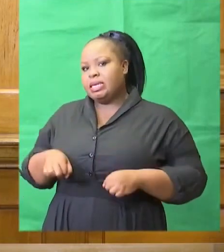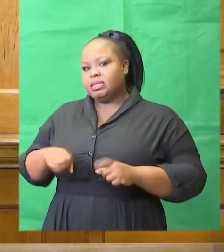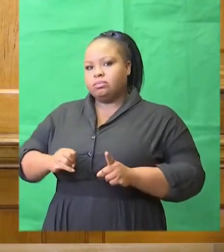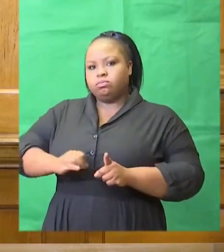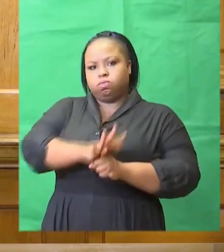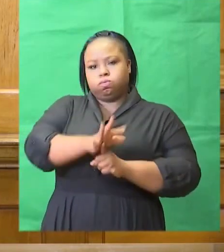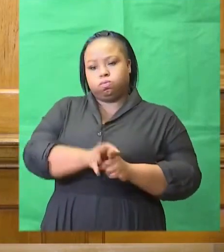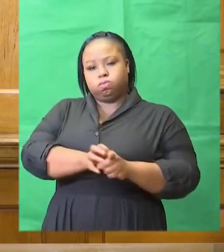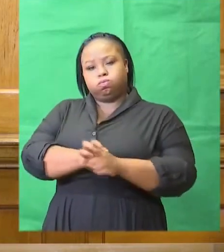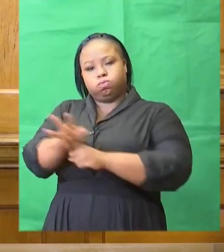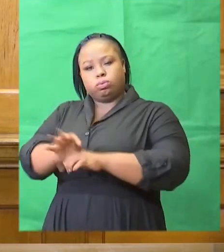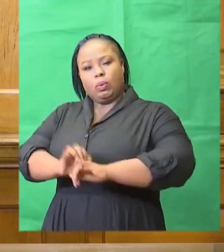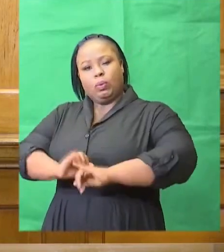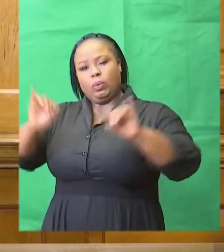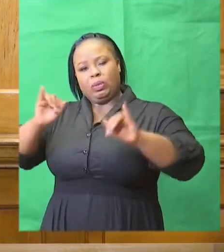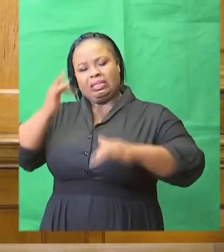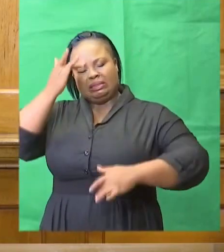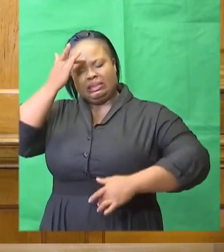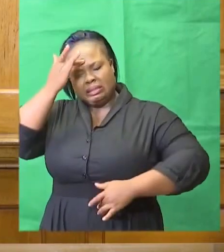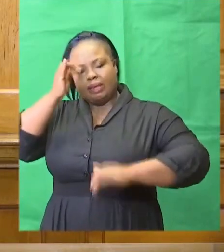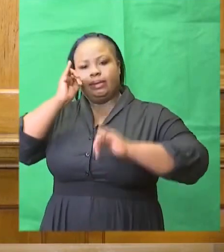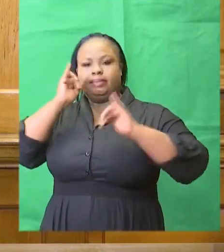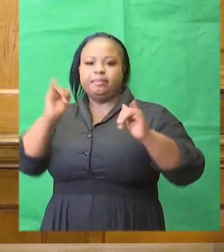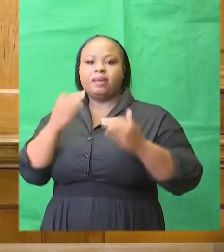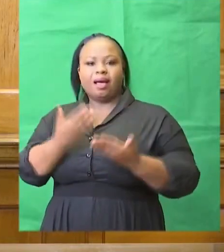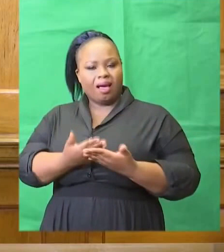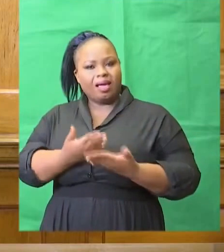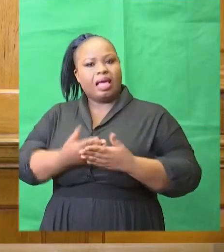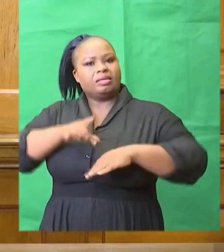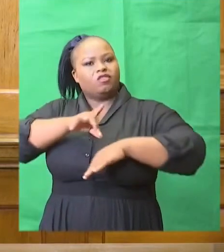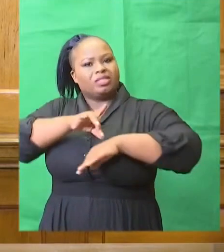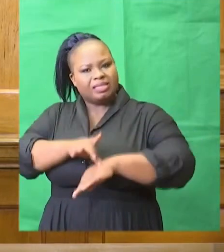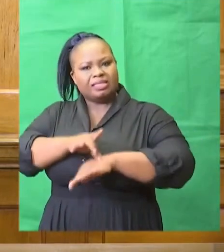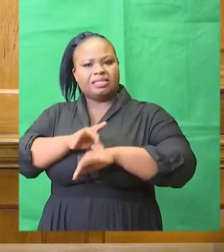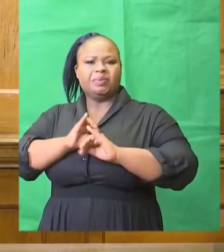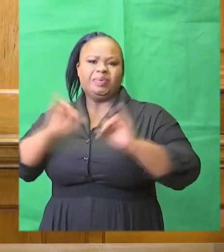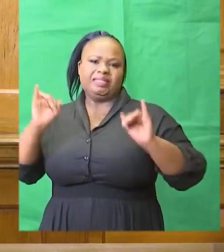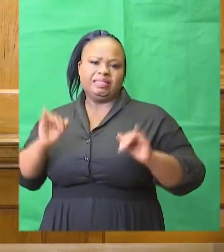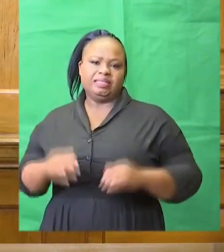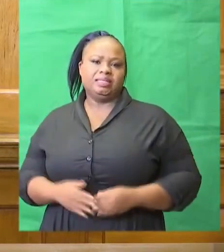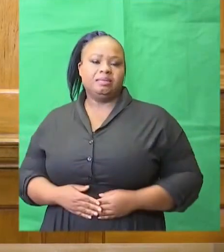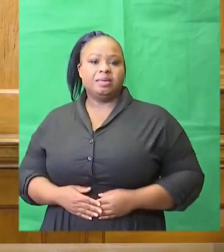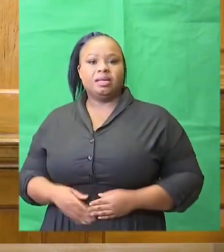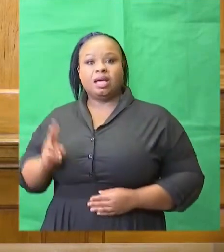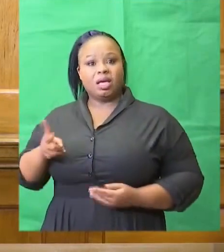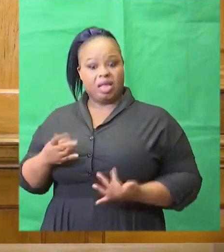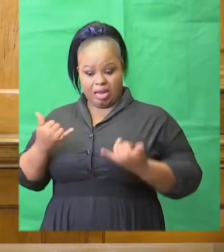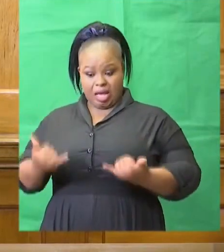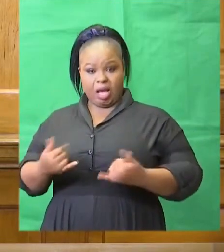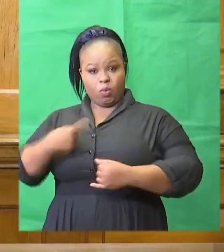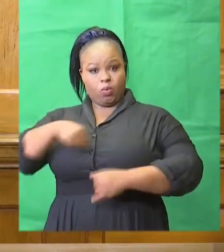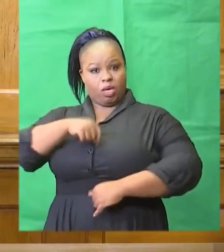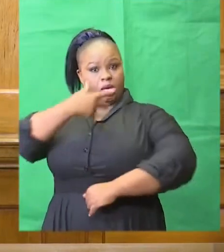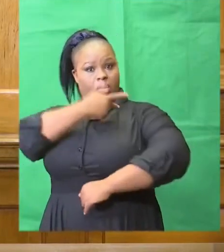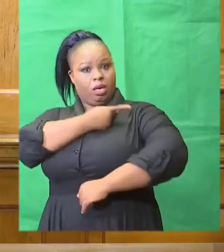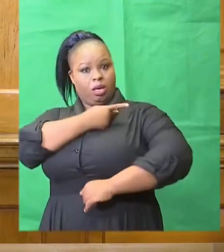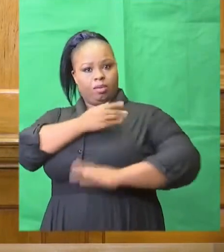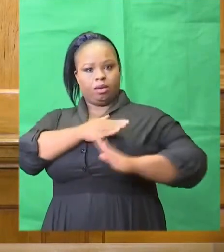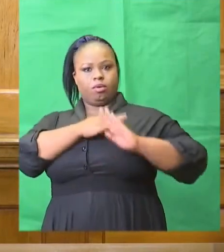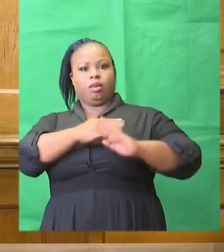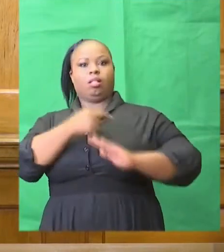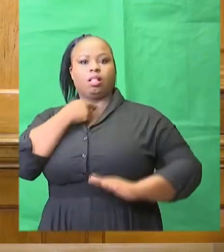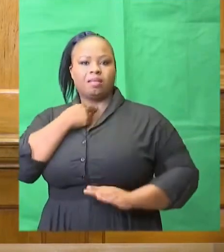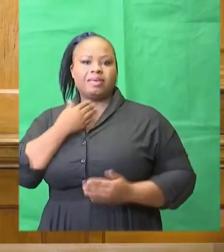cause more severe disease, and may be more resistant to the current vaccines. Instead